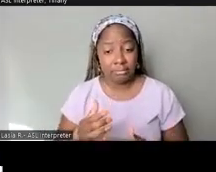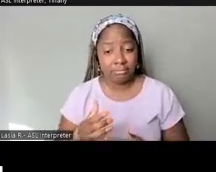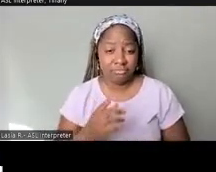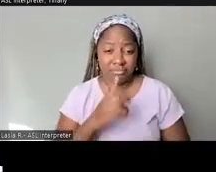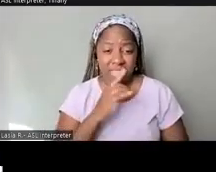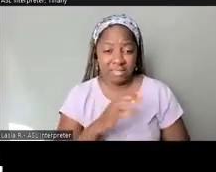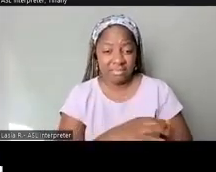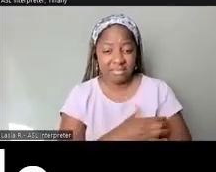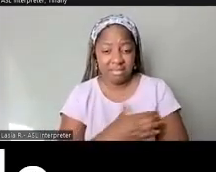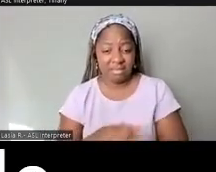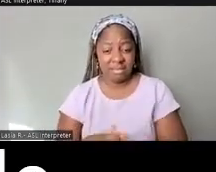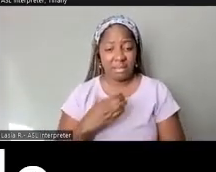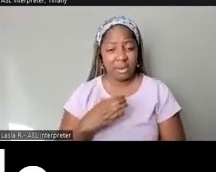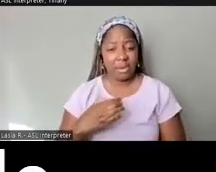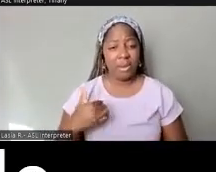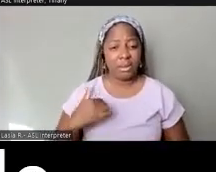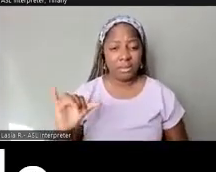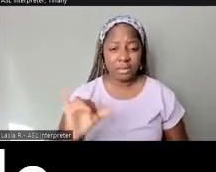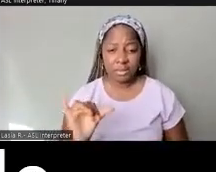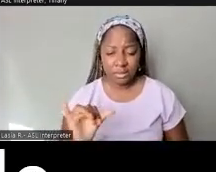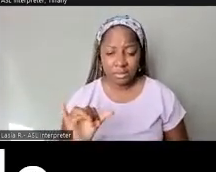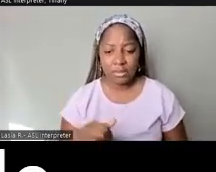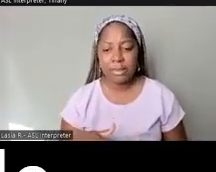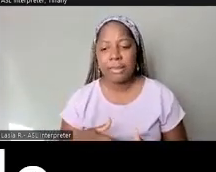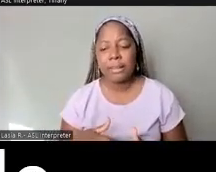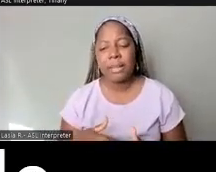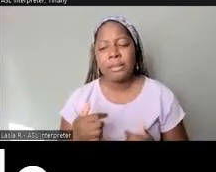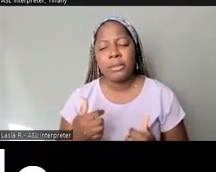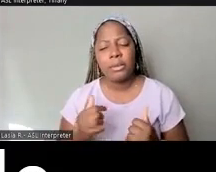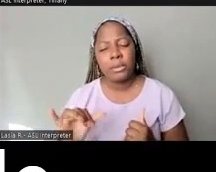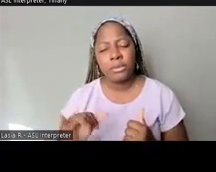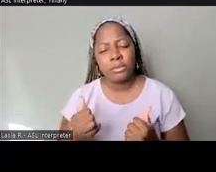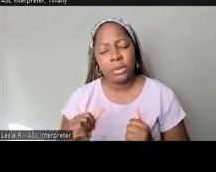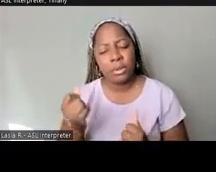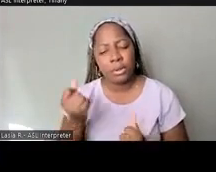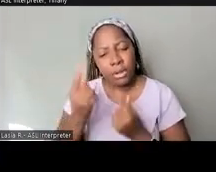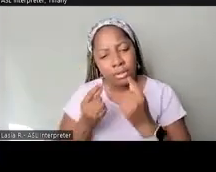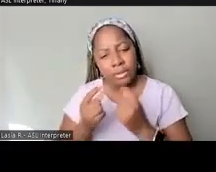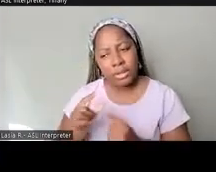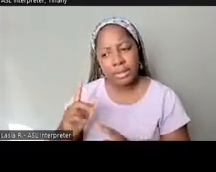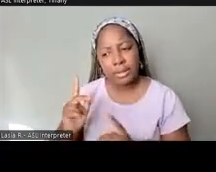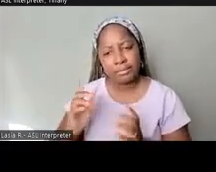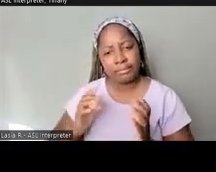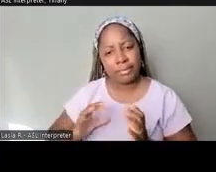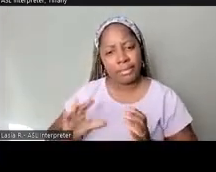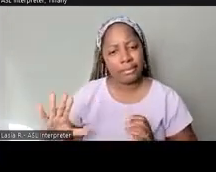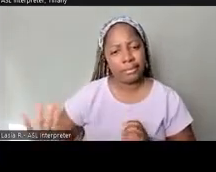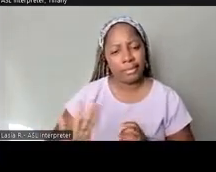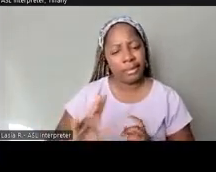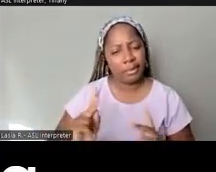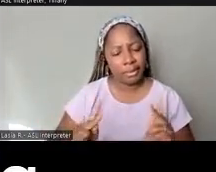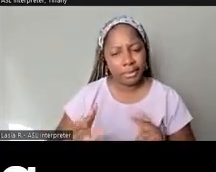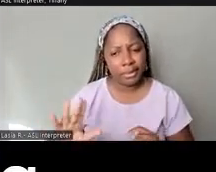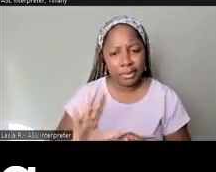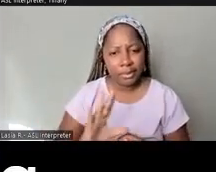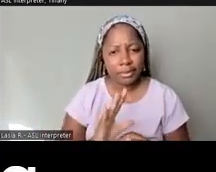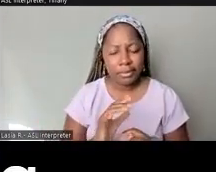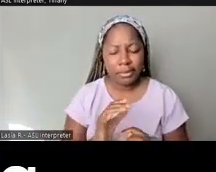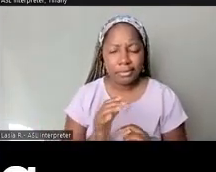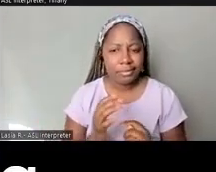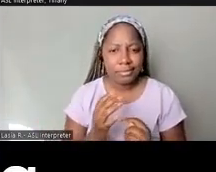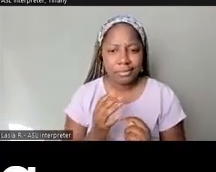people are coming from, like their cultures, like just who people are in general, and having that like humanity with somebody